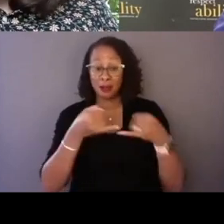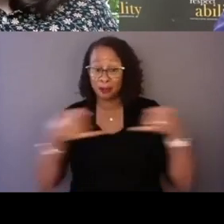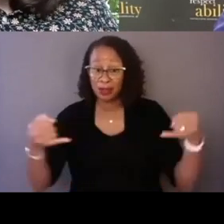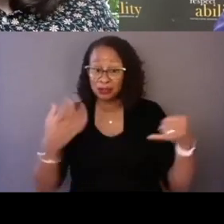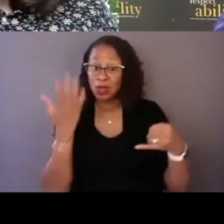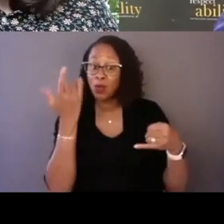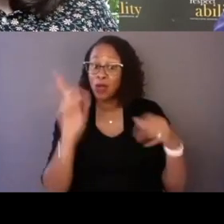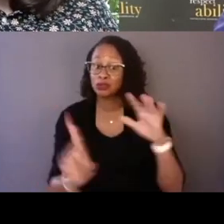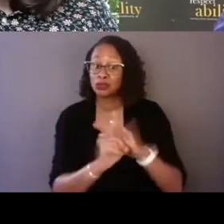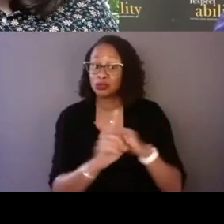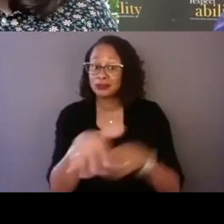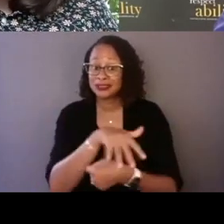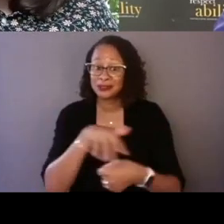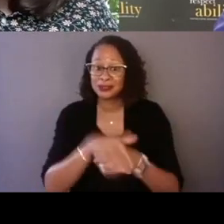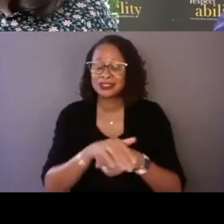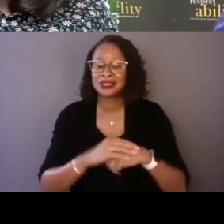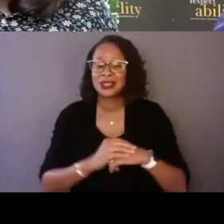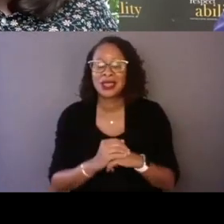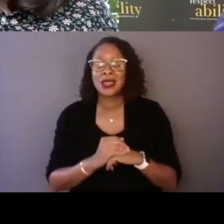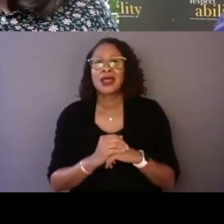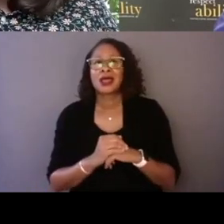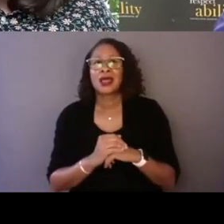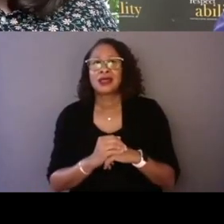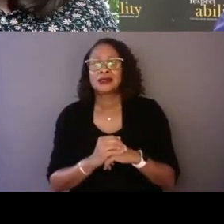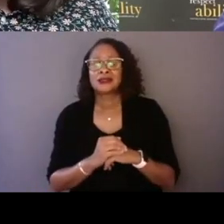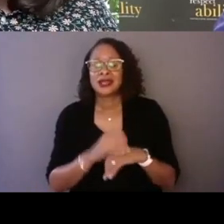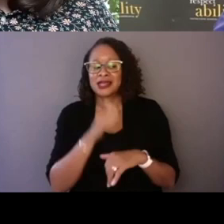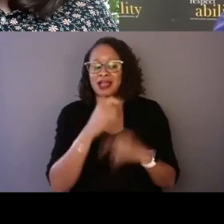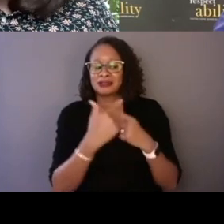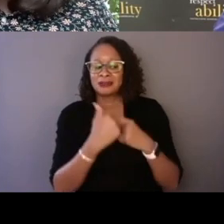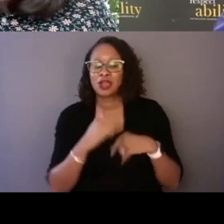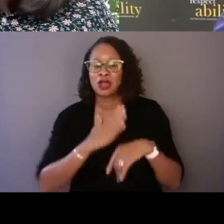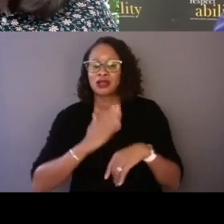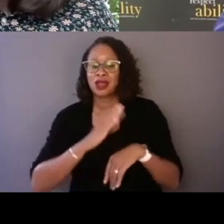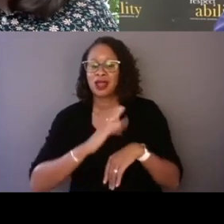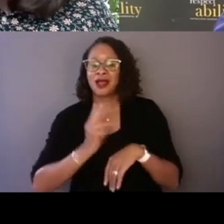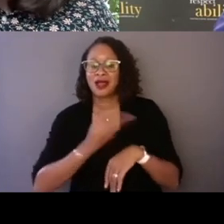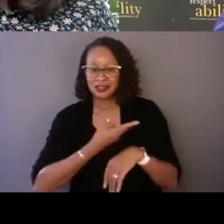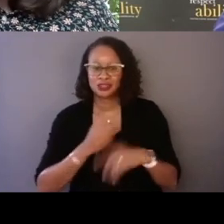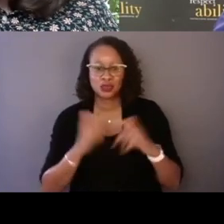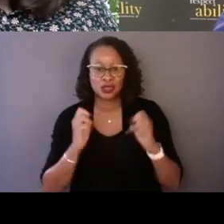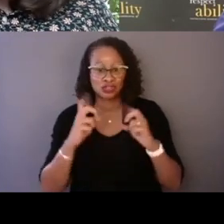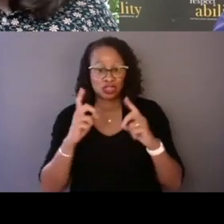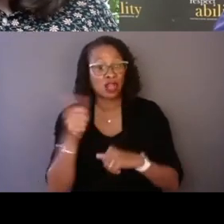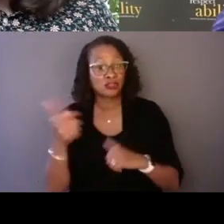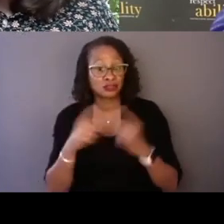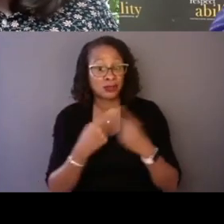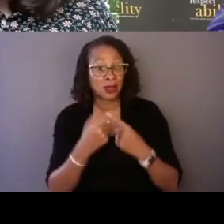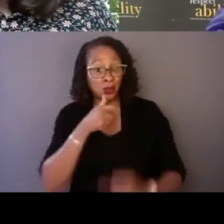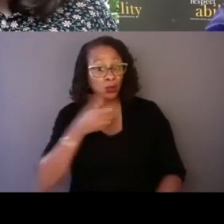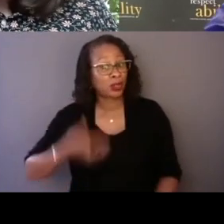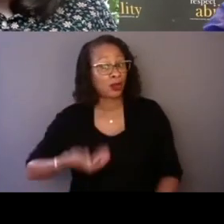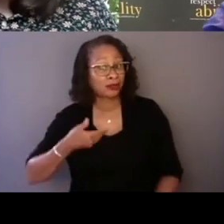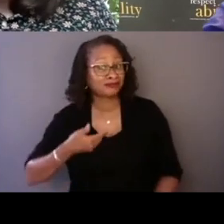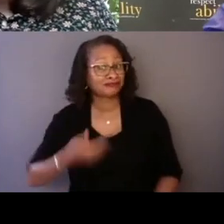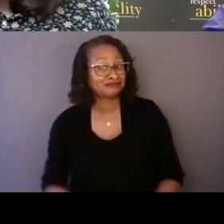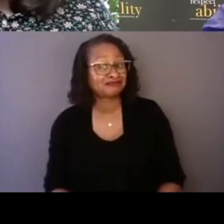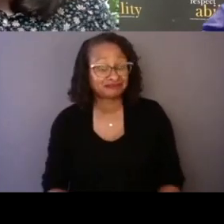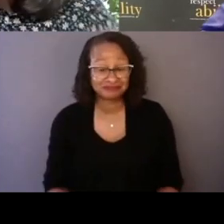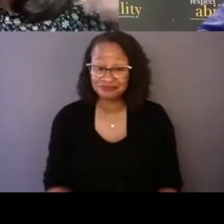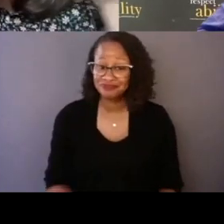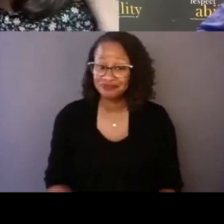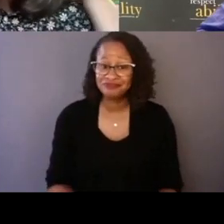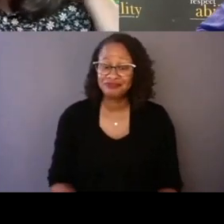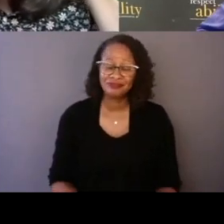space, and knowing that it's not on us to educate others on who we are. Thank you for that, Hannah. I'm going to